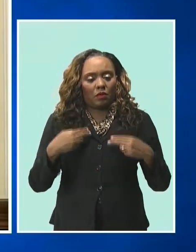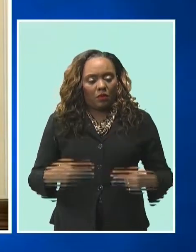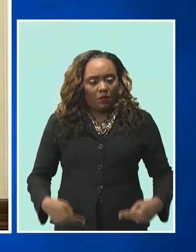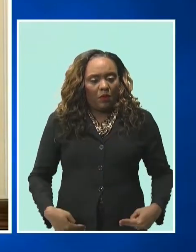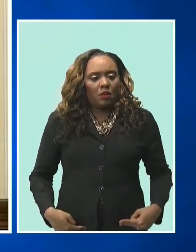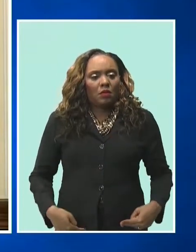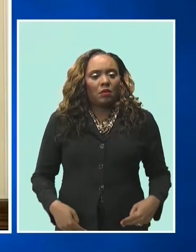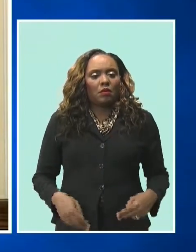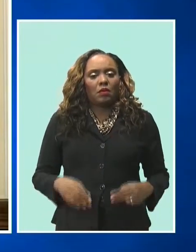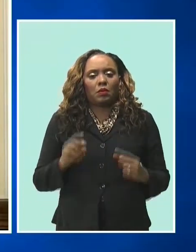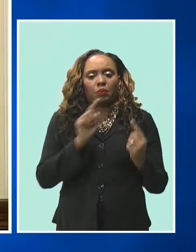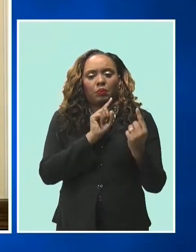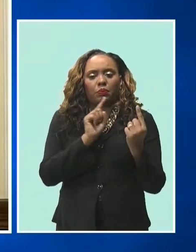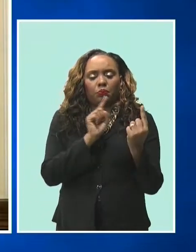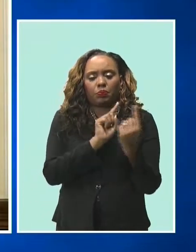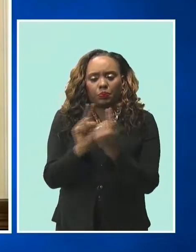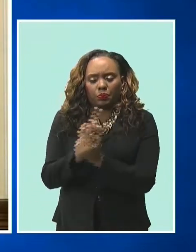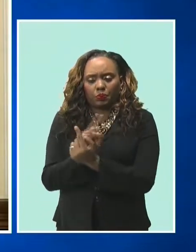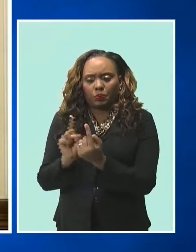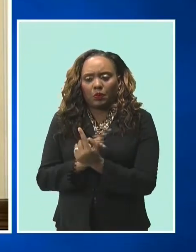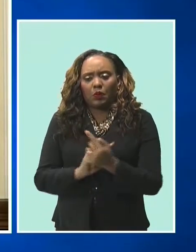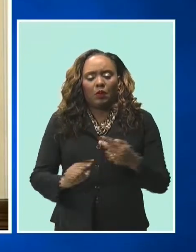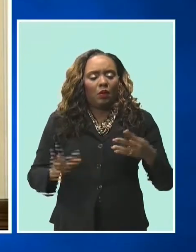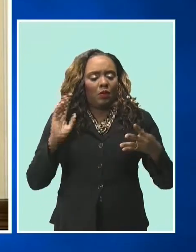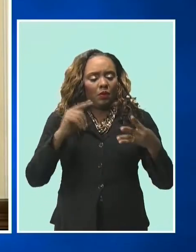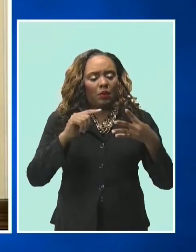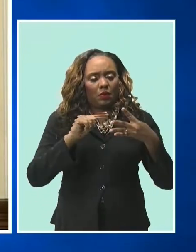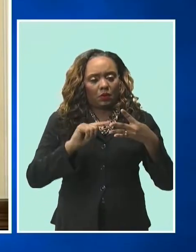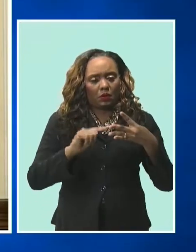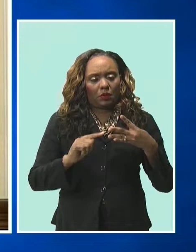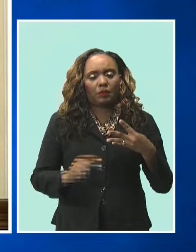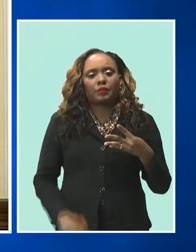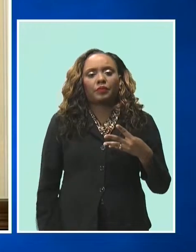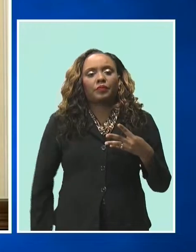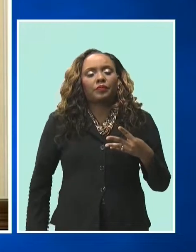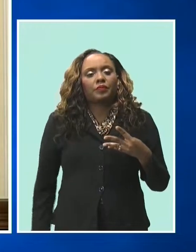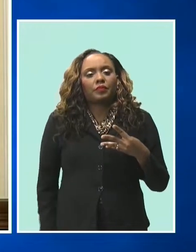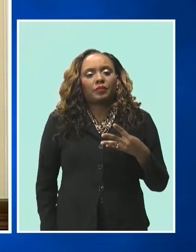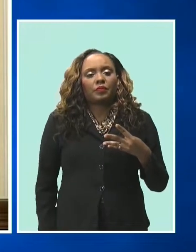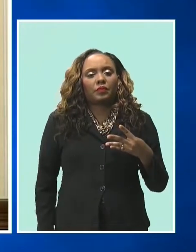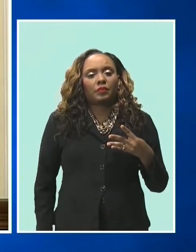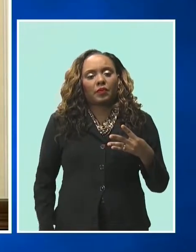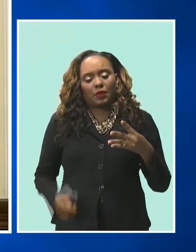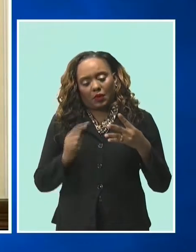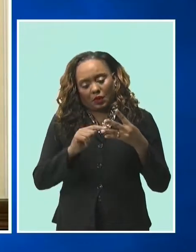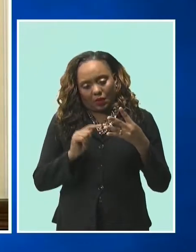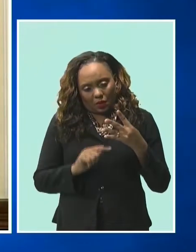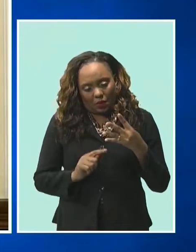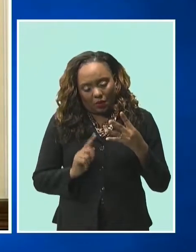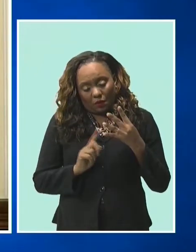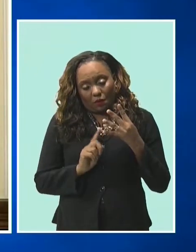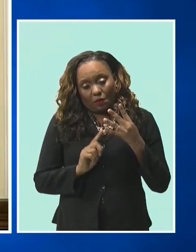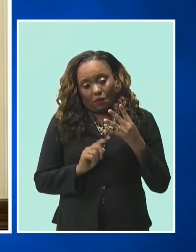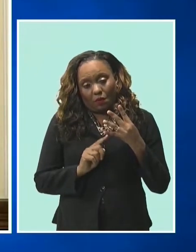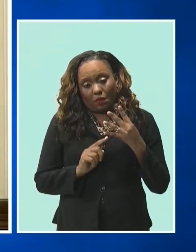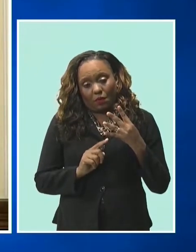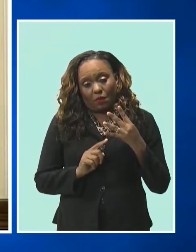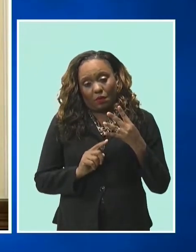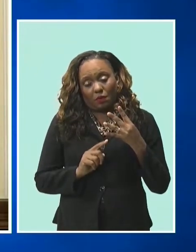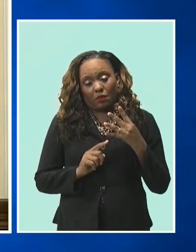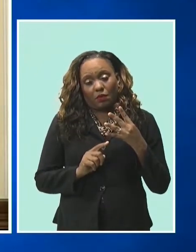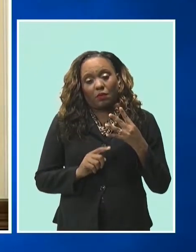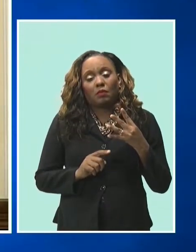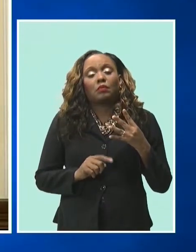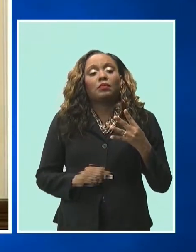2, and then a series of actions to follow. And then we have the 4th and final stage, which is stage 3, at